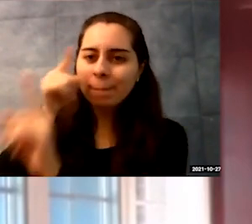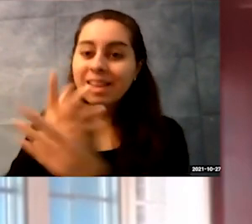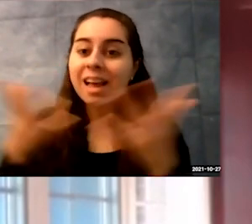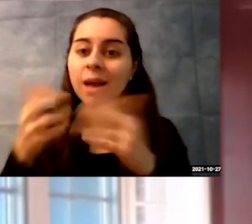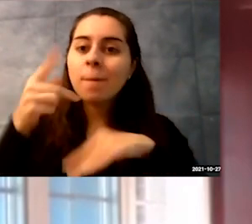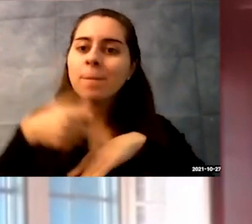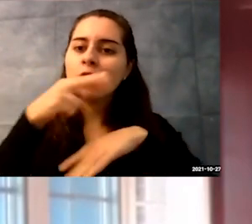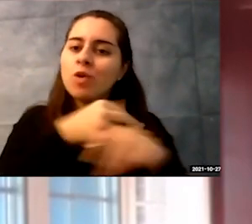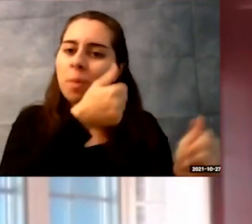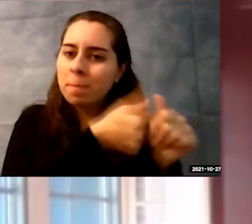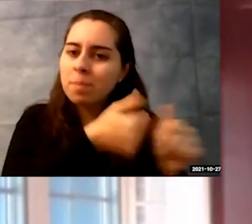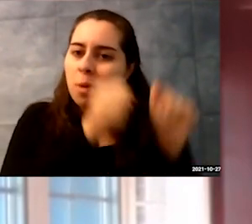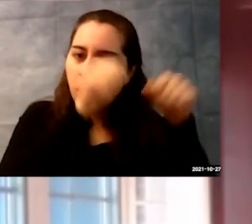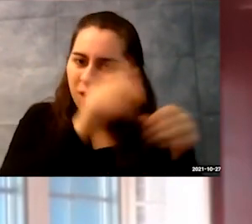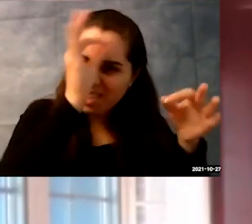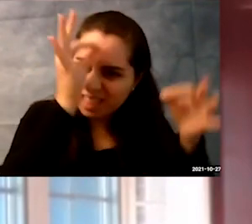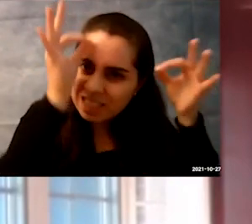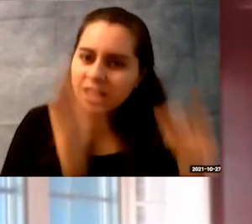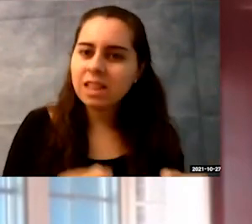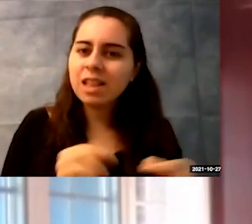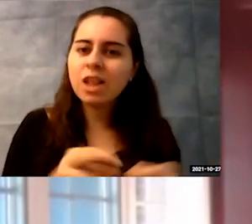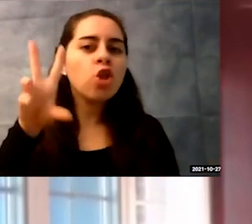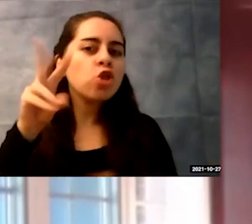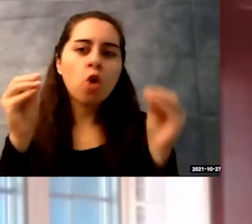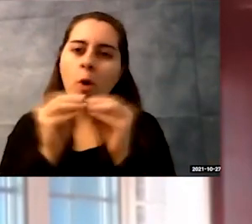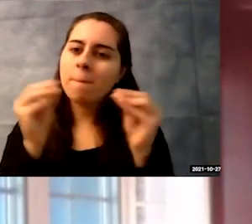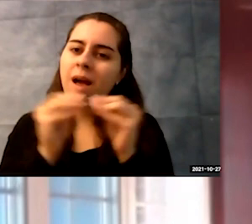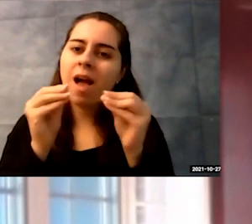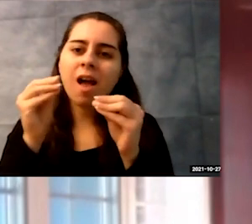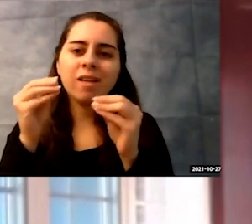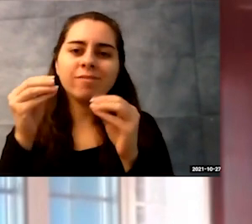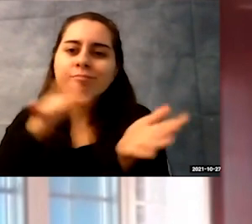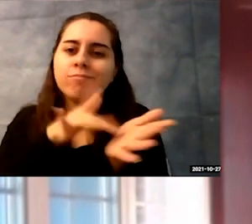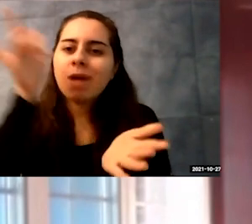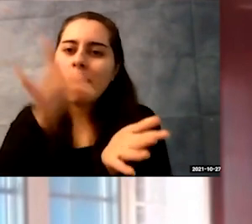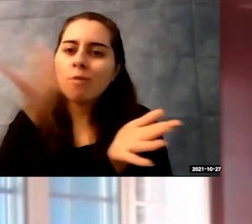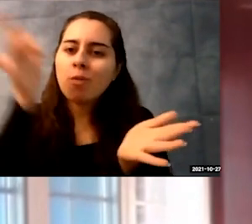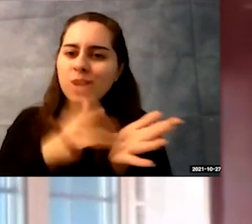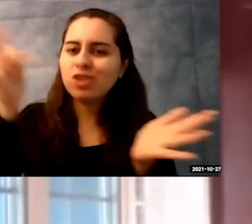is ending exploitation of all people,